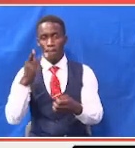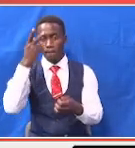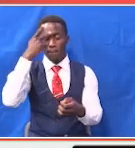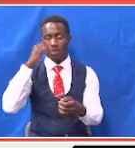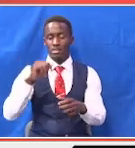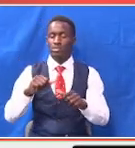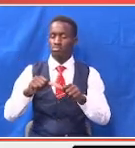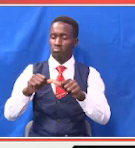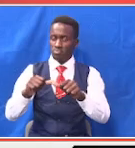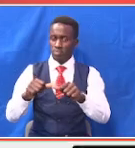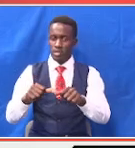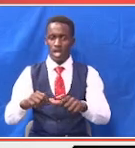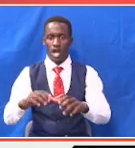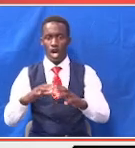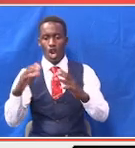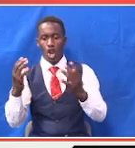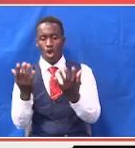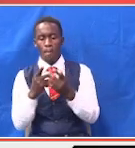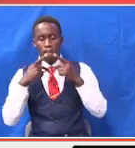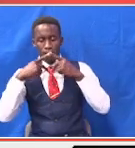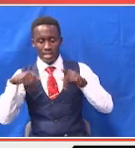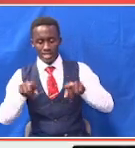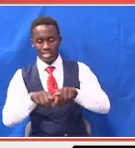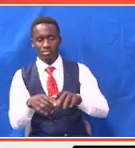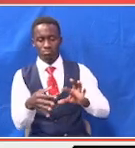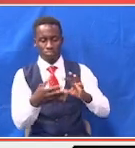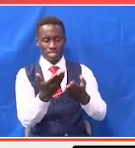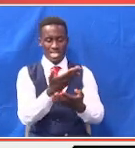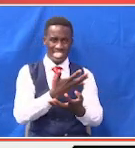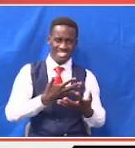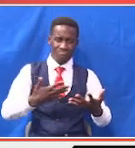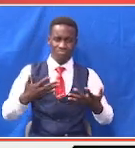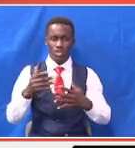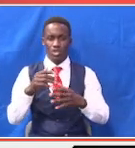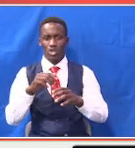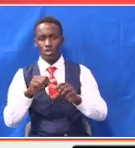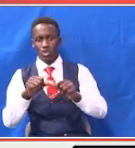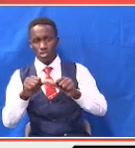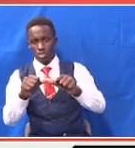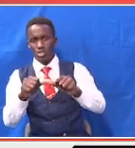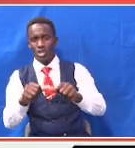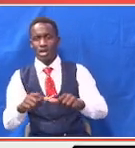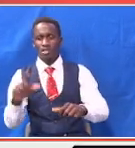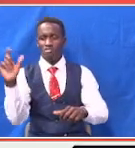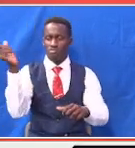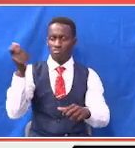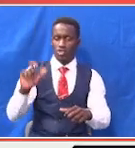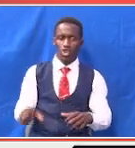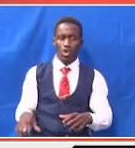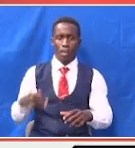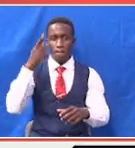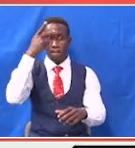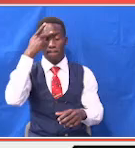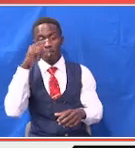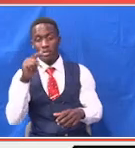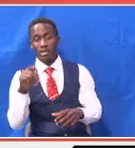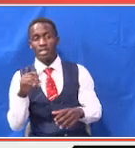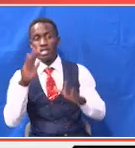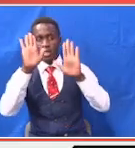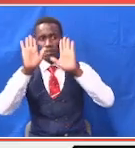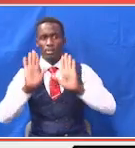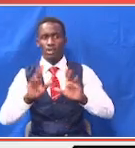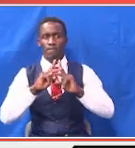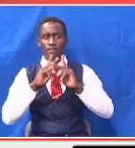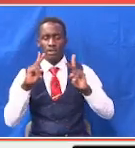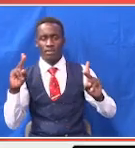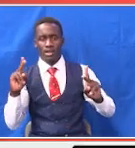Global peace and engagement is very critical. Regional diplomacy is important. Now, let